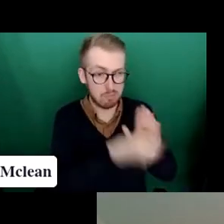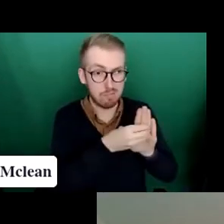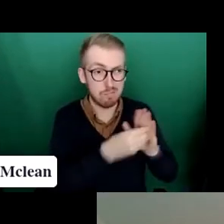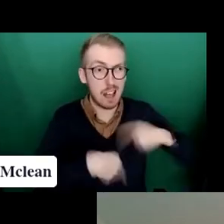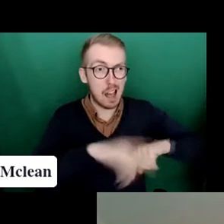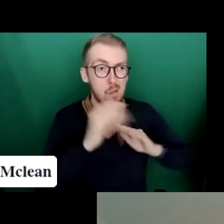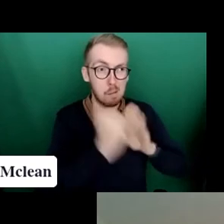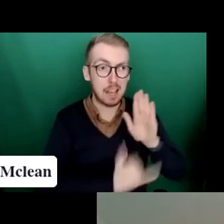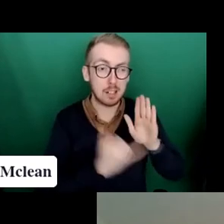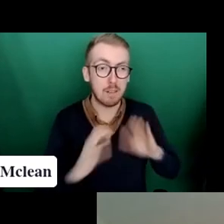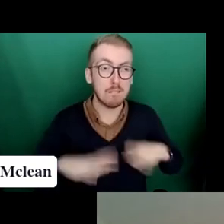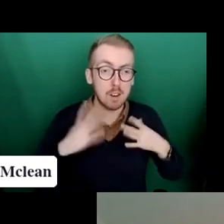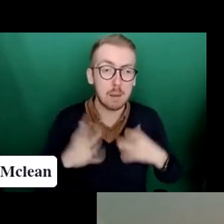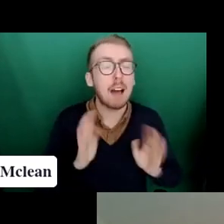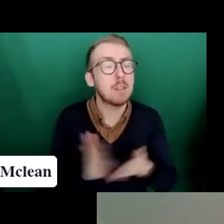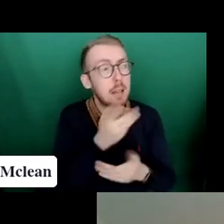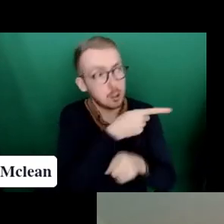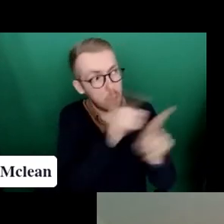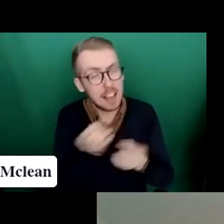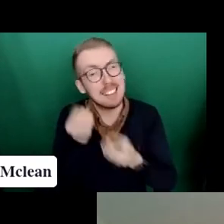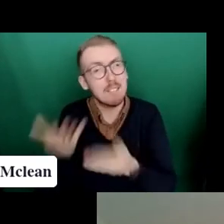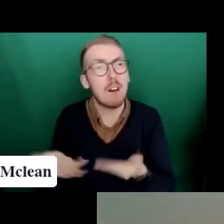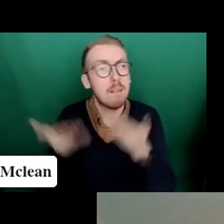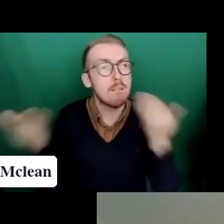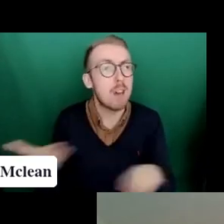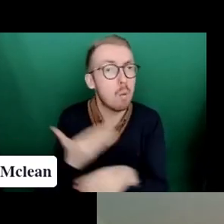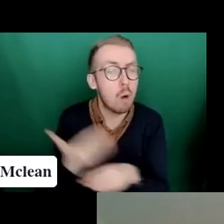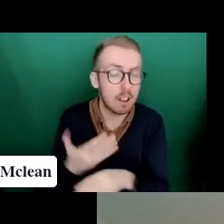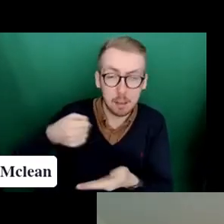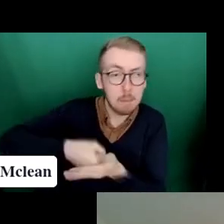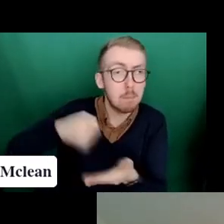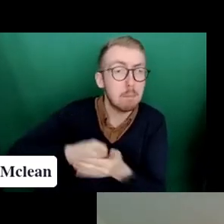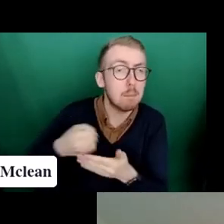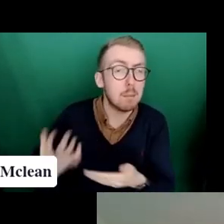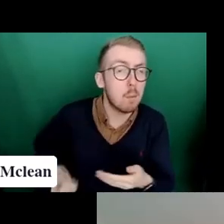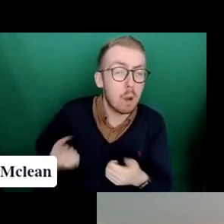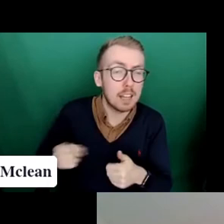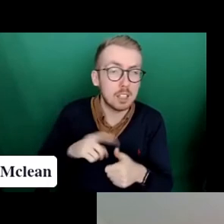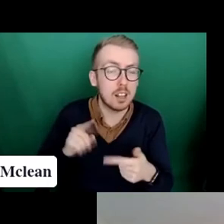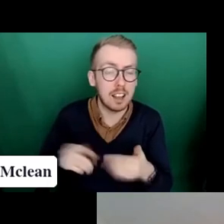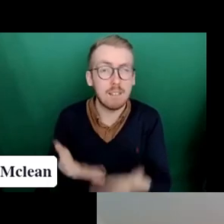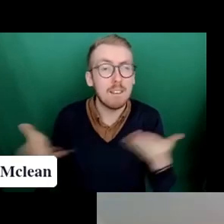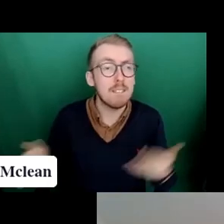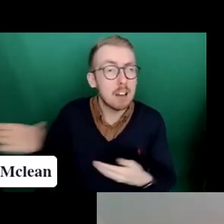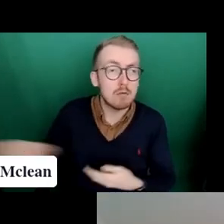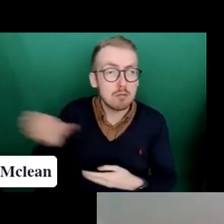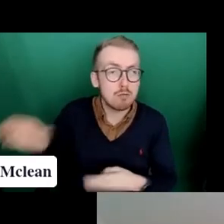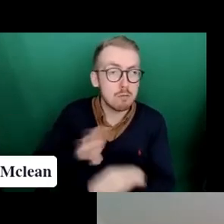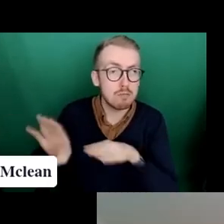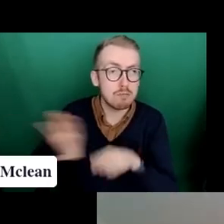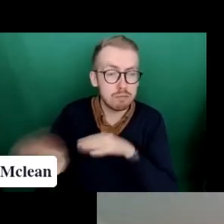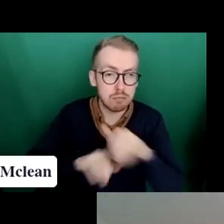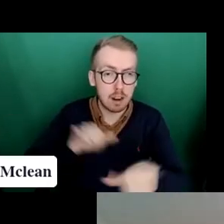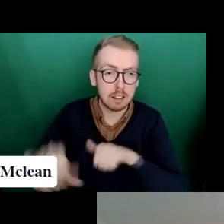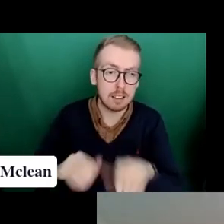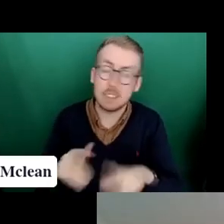have to be delivering fair work, real living wage, and have an inclusive recruitment practice. And if they're not